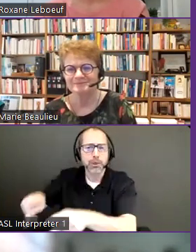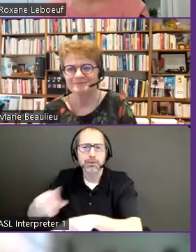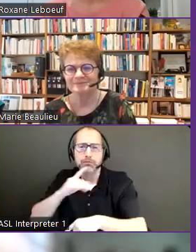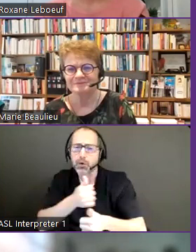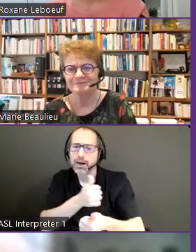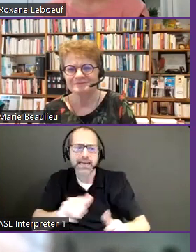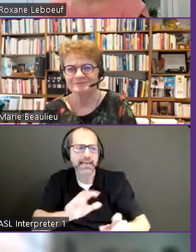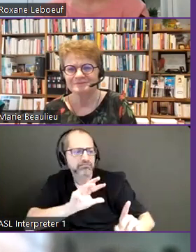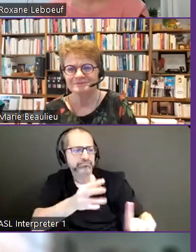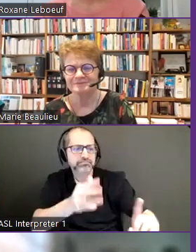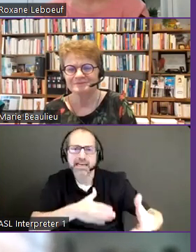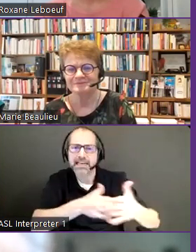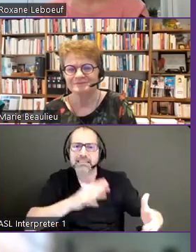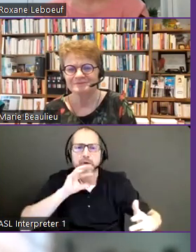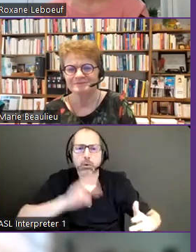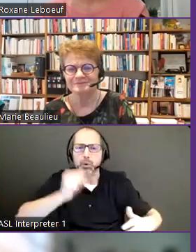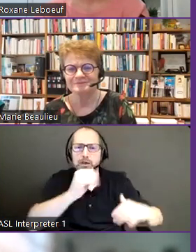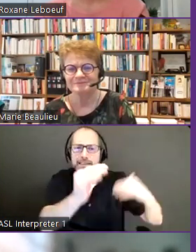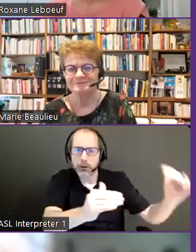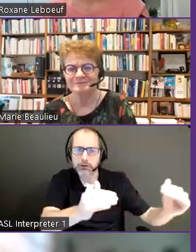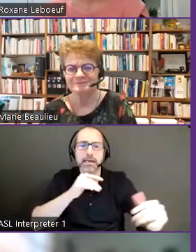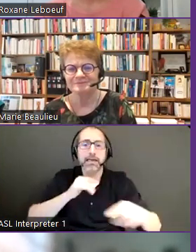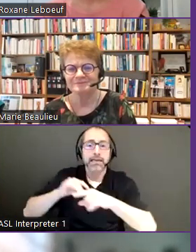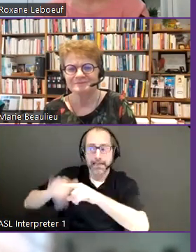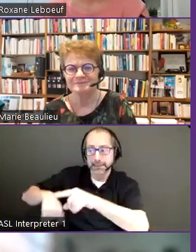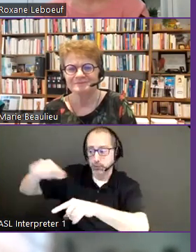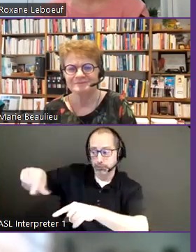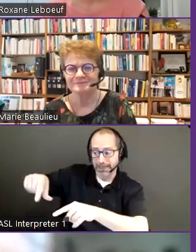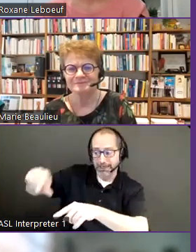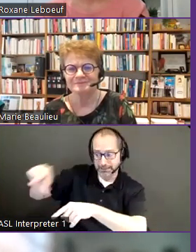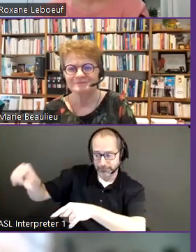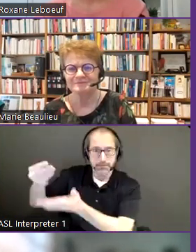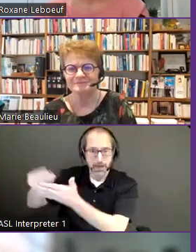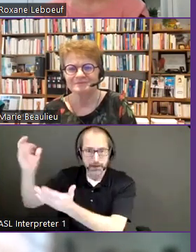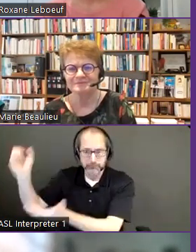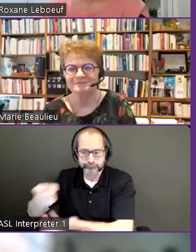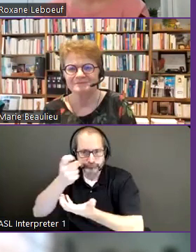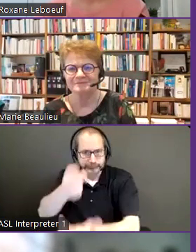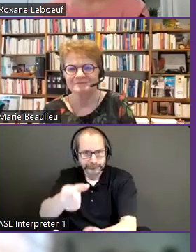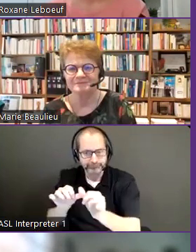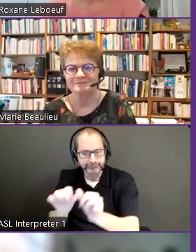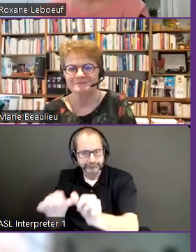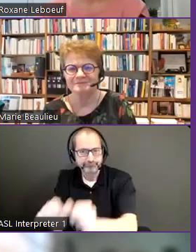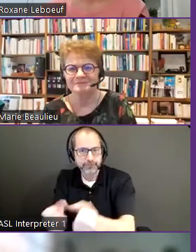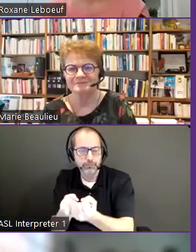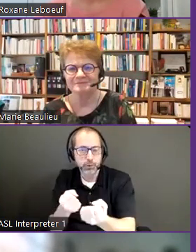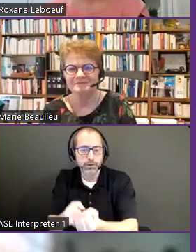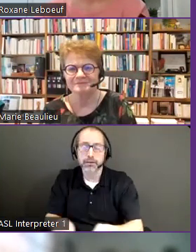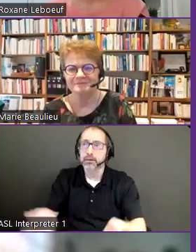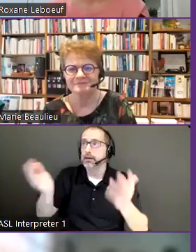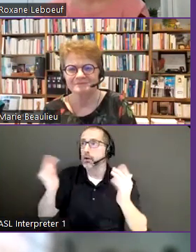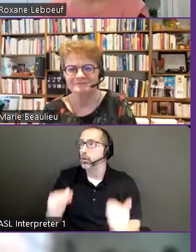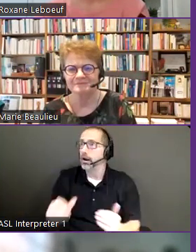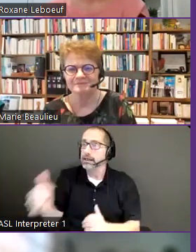adults, financed by the government of Quebec. She's co-directed a World Health